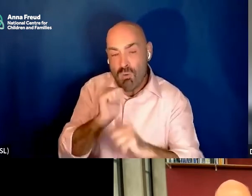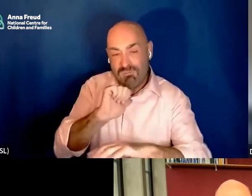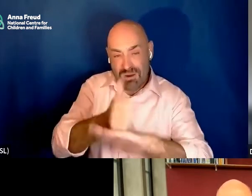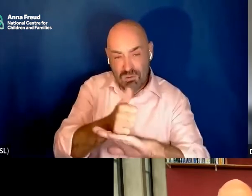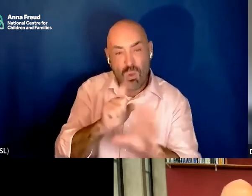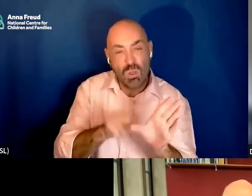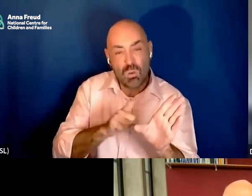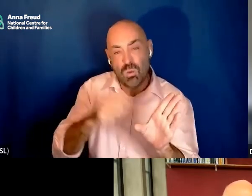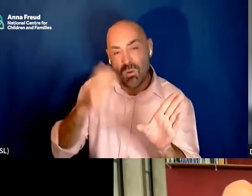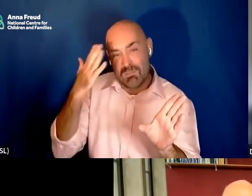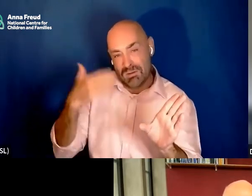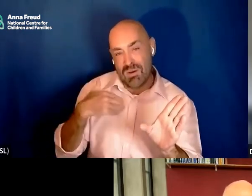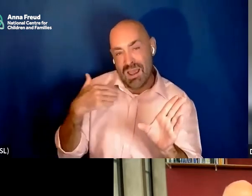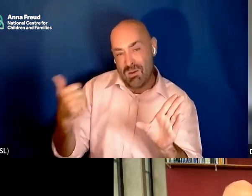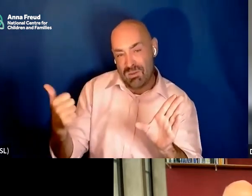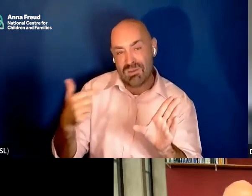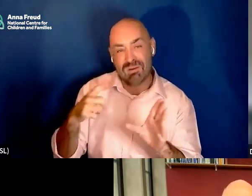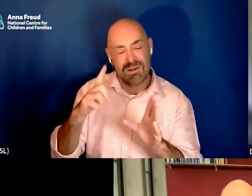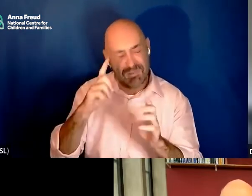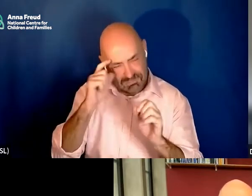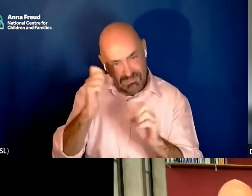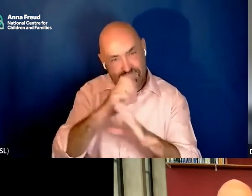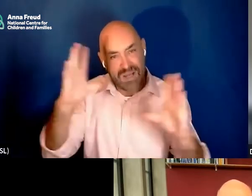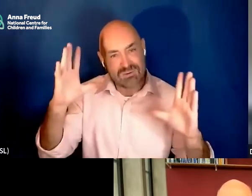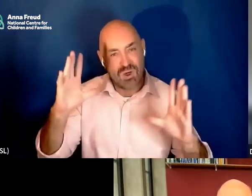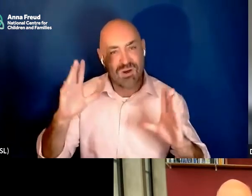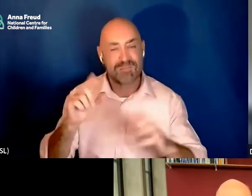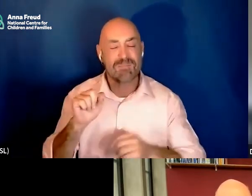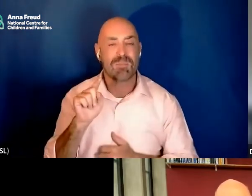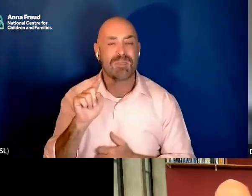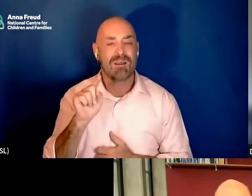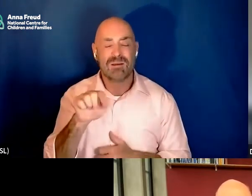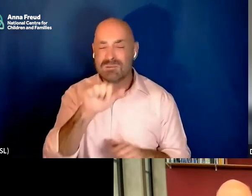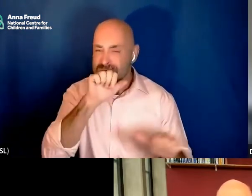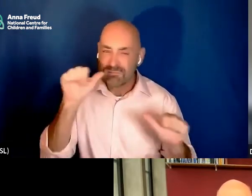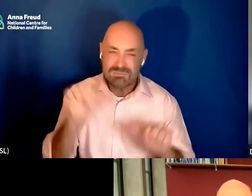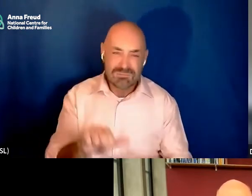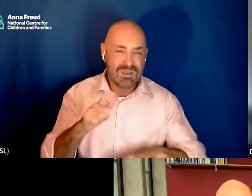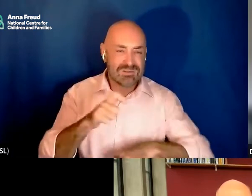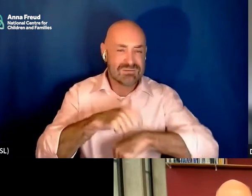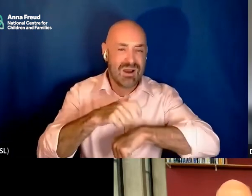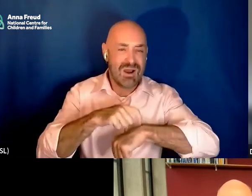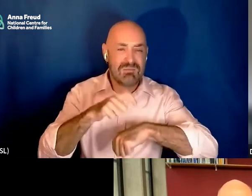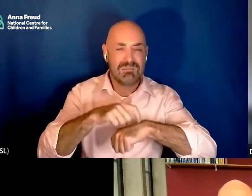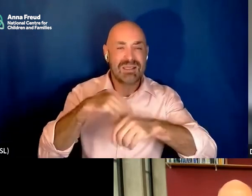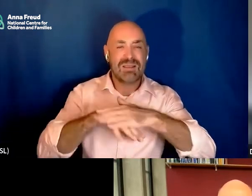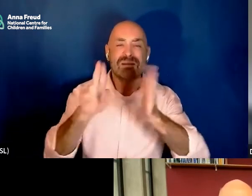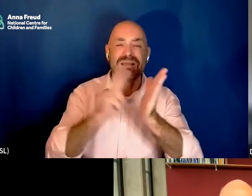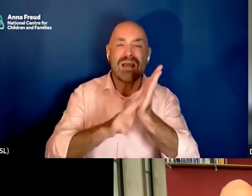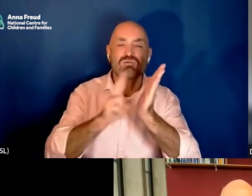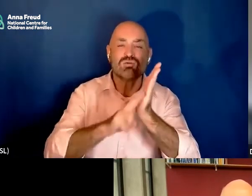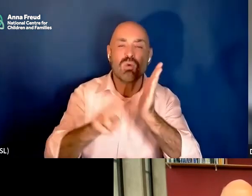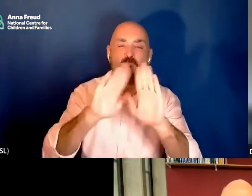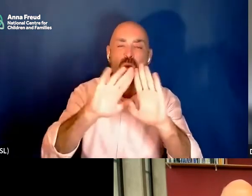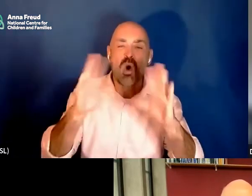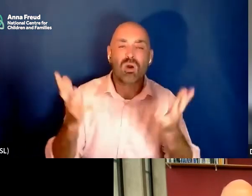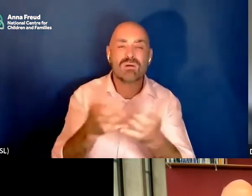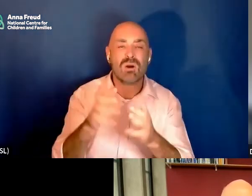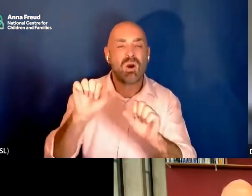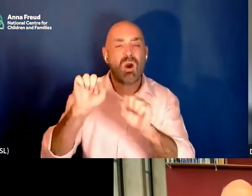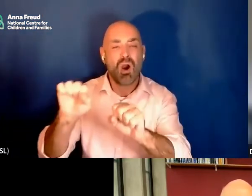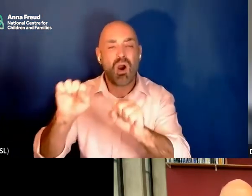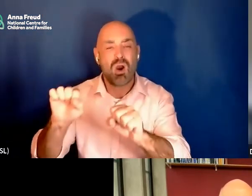health charity It Gets Brighter. She loves spending time in the natural world, particularly her